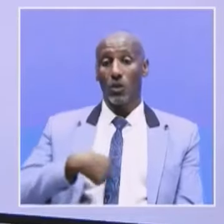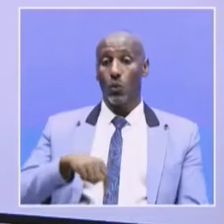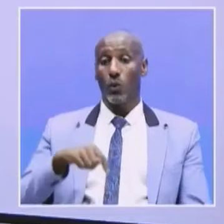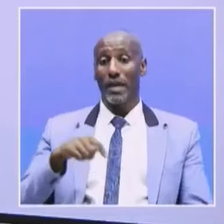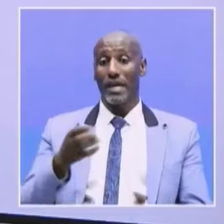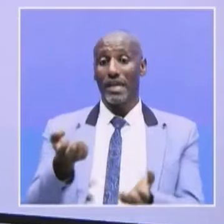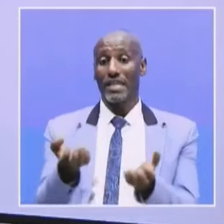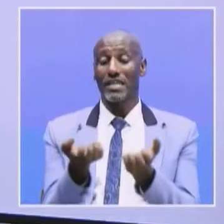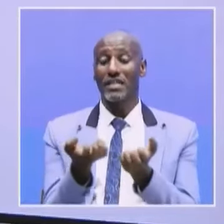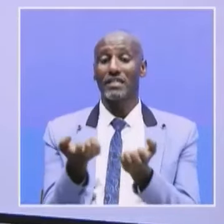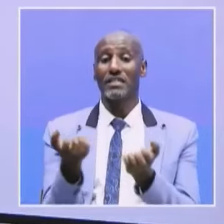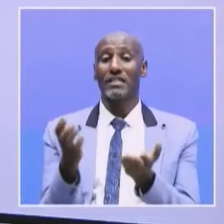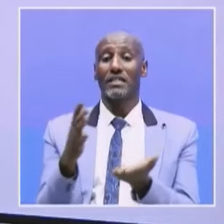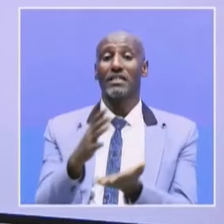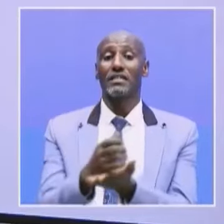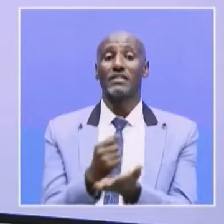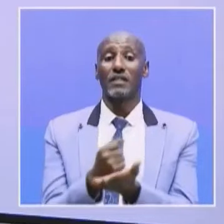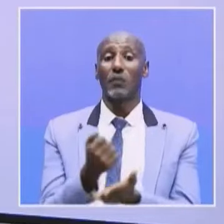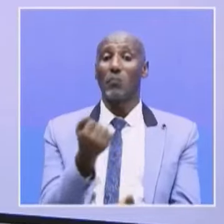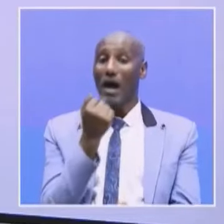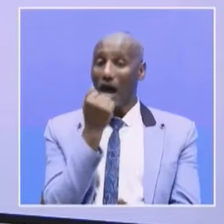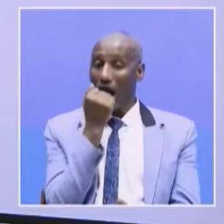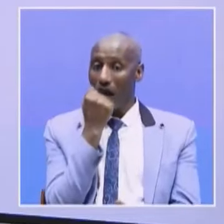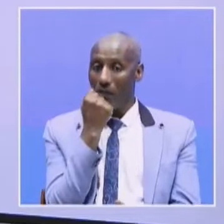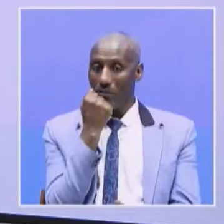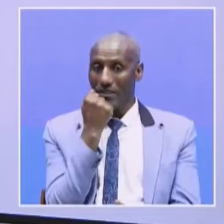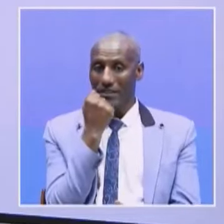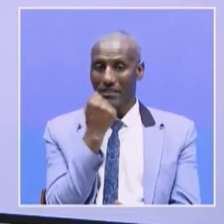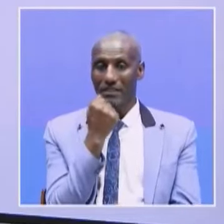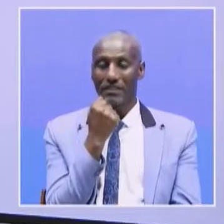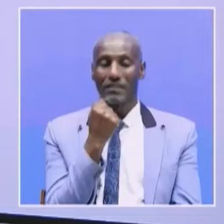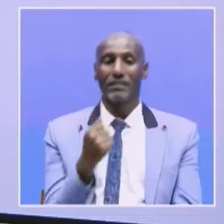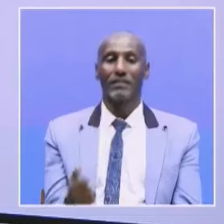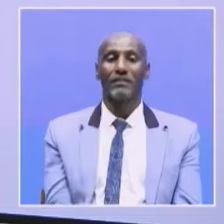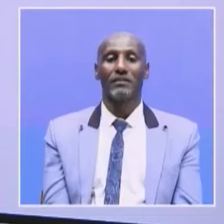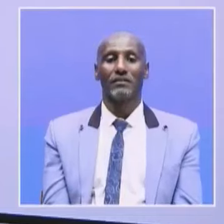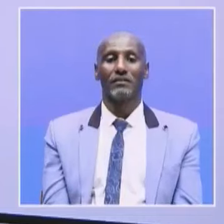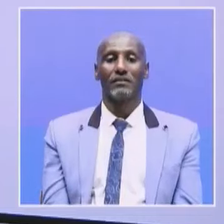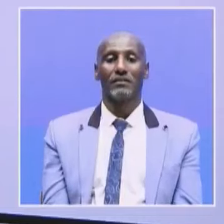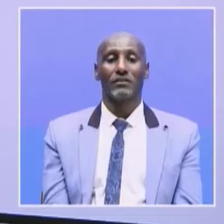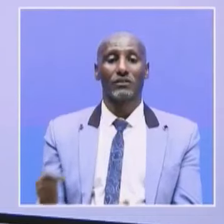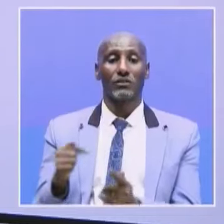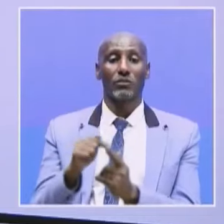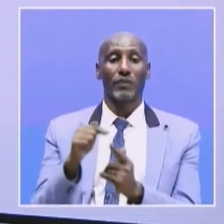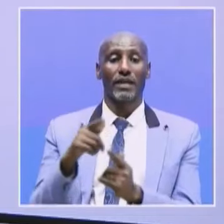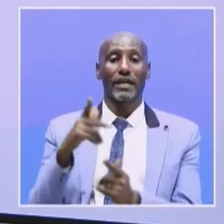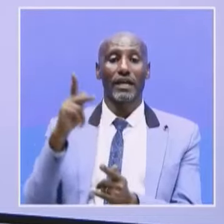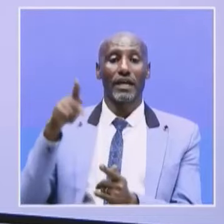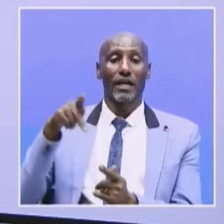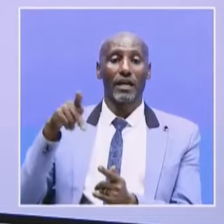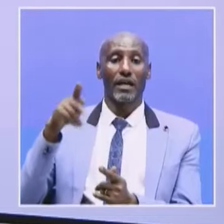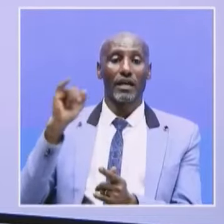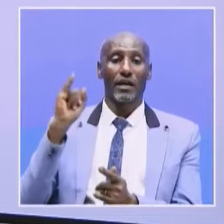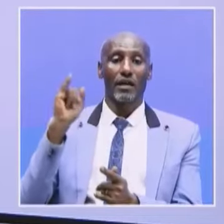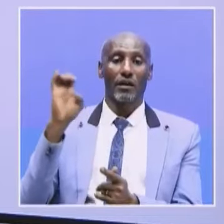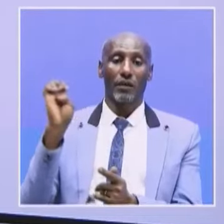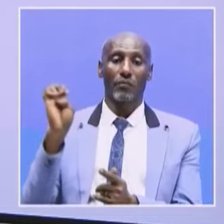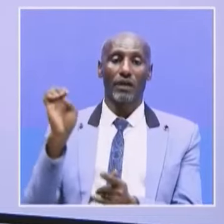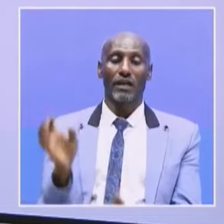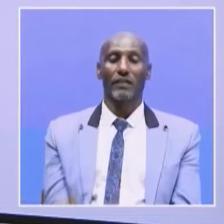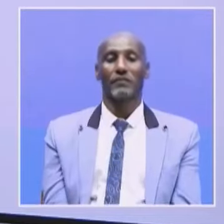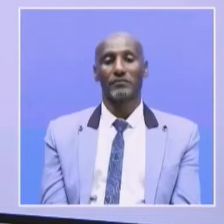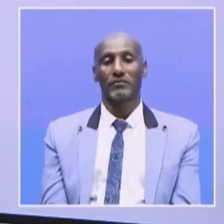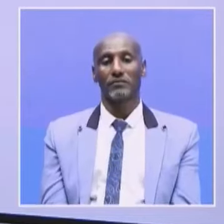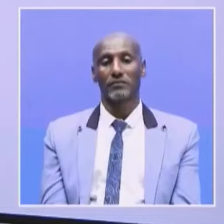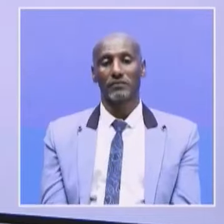apples to make a pie. This is a positive form of sentence and yes, I can have what? Some